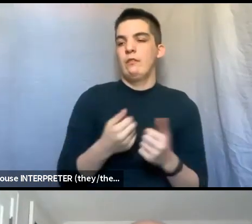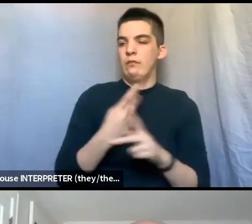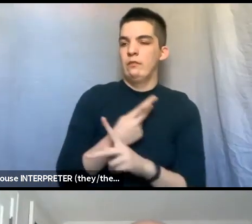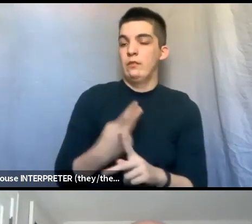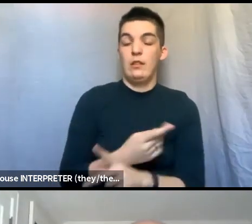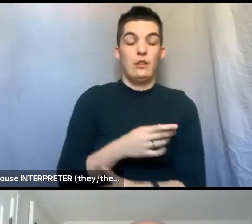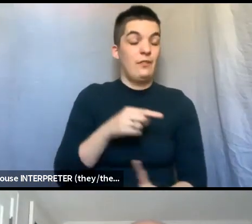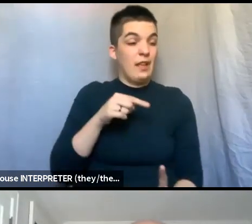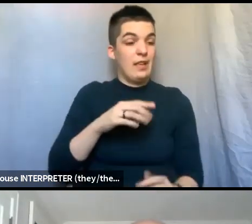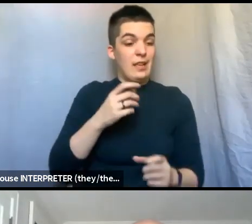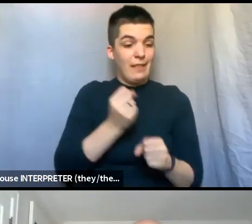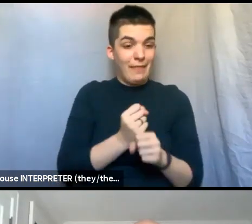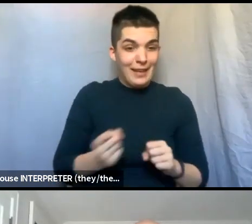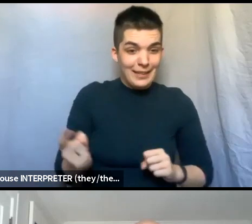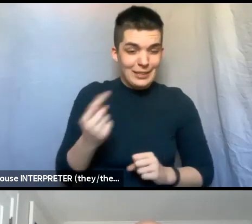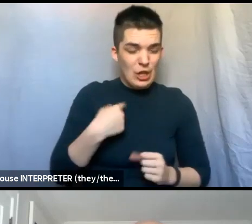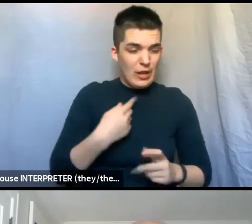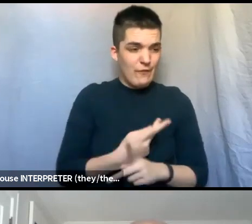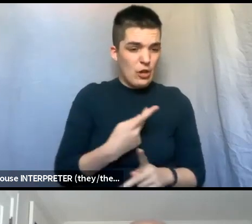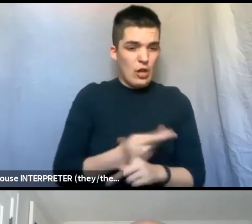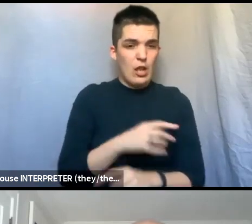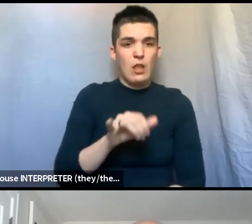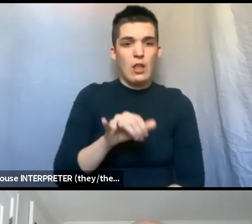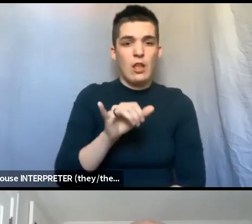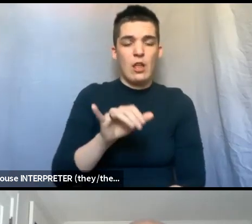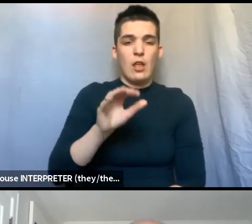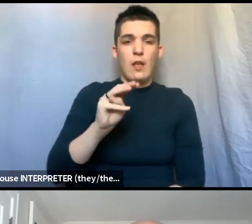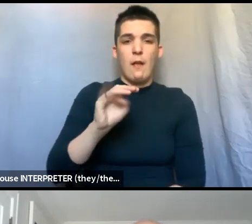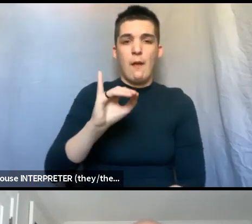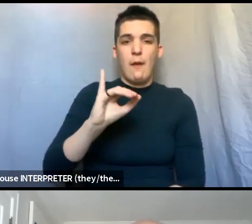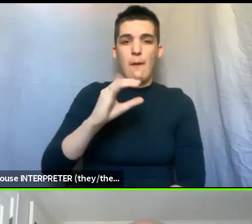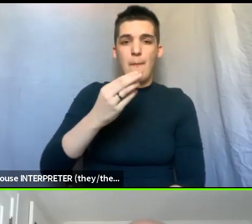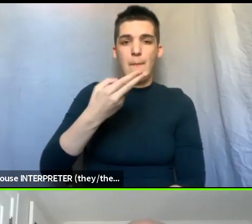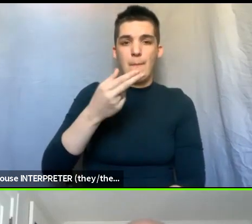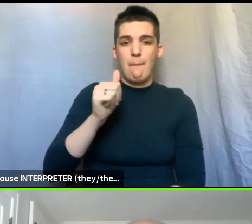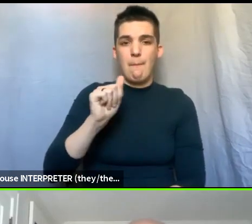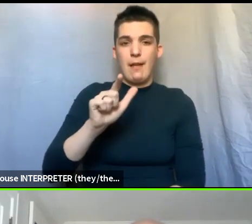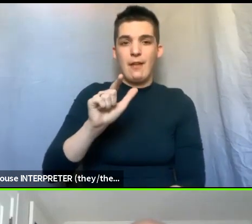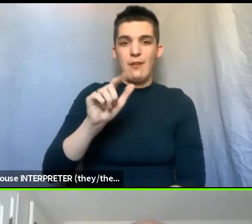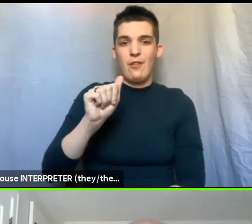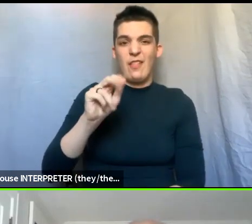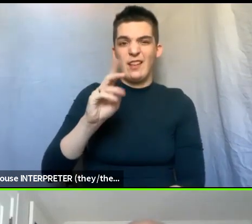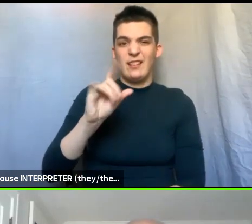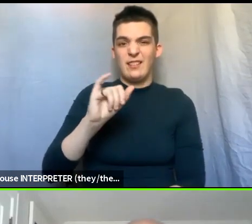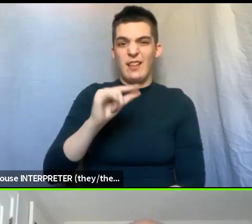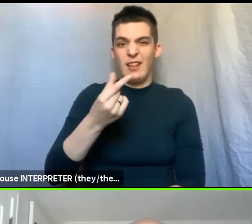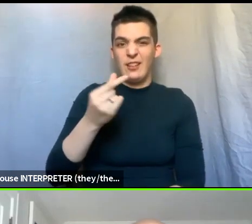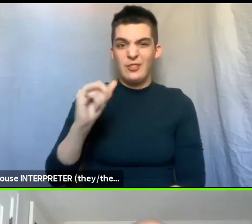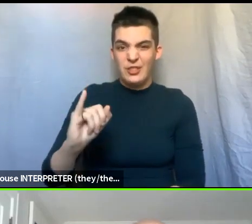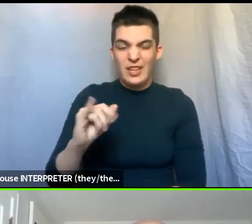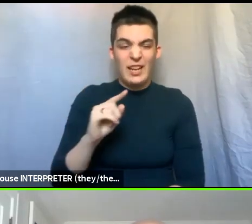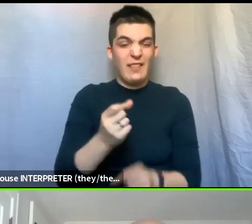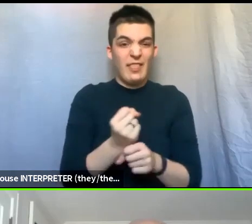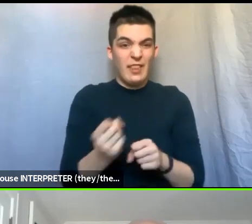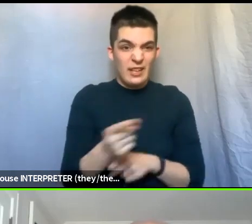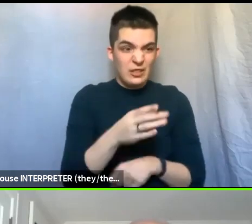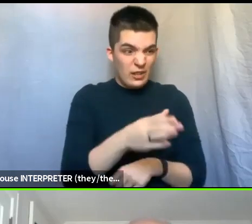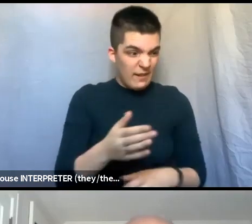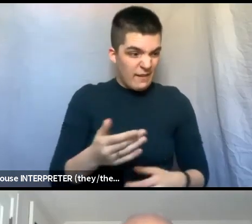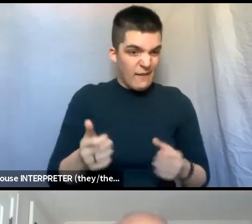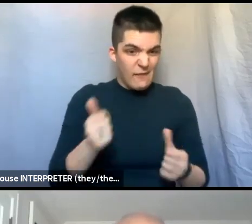And the next year, the English patient came out. And then everybody was very happy with it. You kind of have, you look like a genius suddenly,